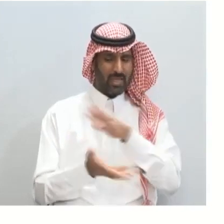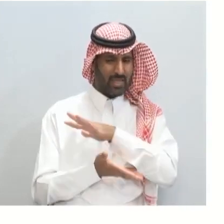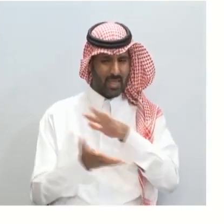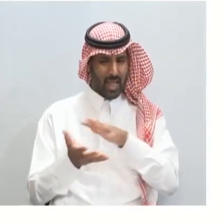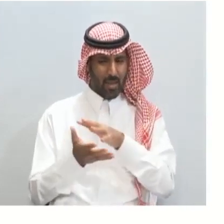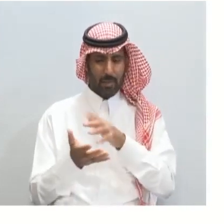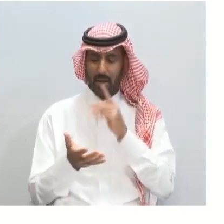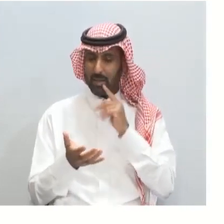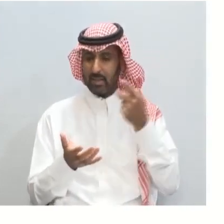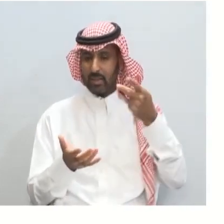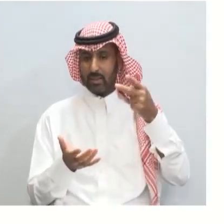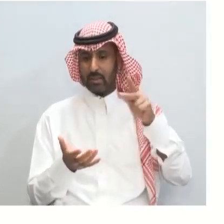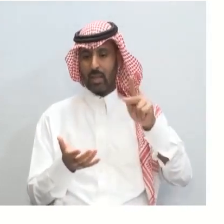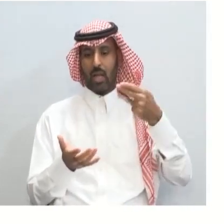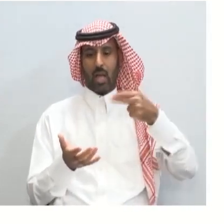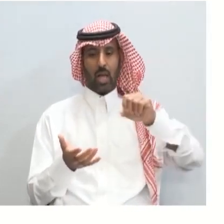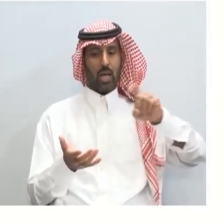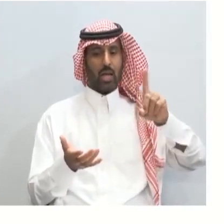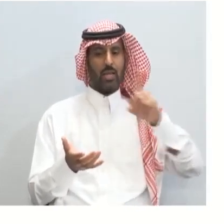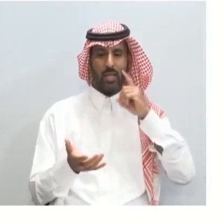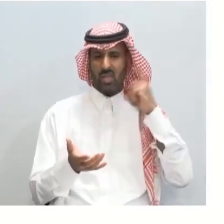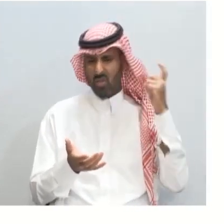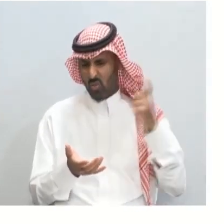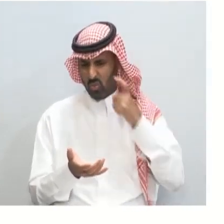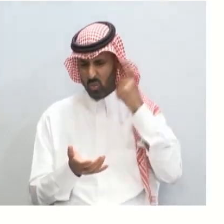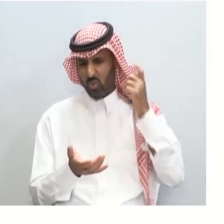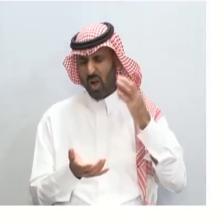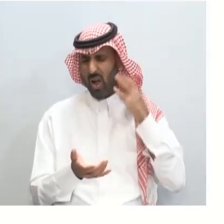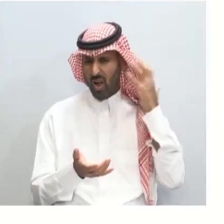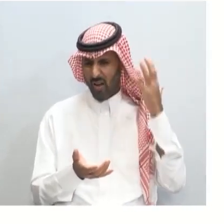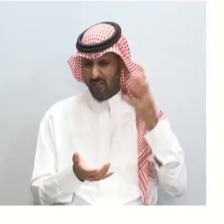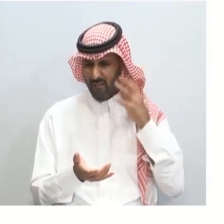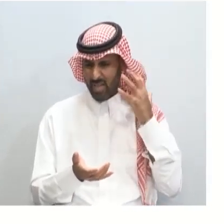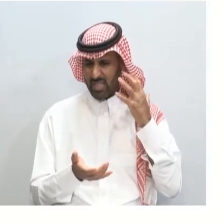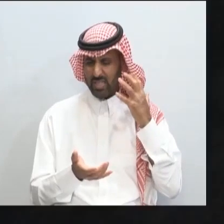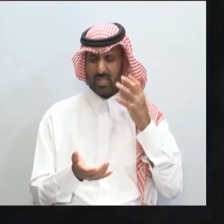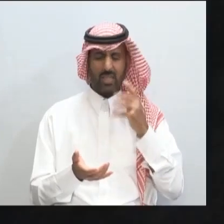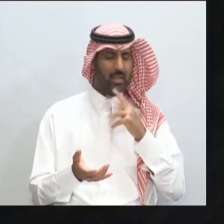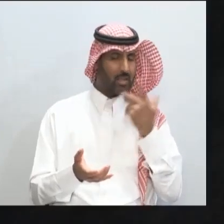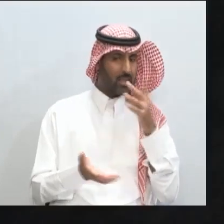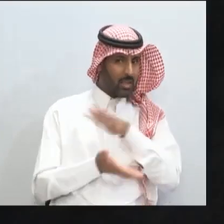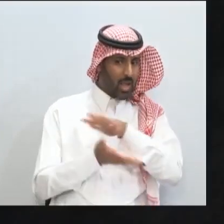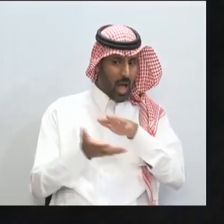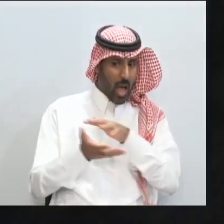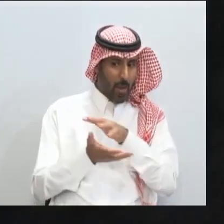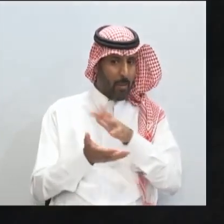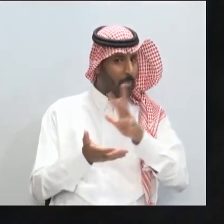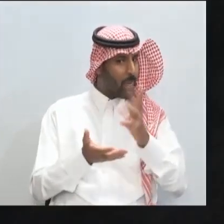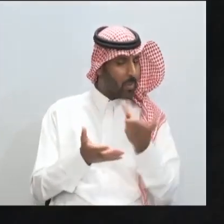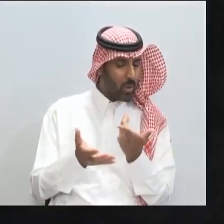is Khalid struggling with? If you remember, he said, I'm struggling. What's the problem?